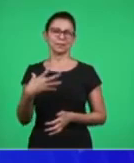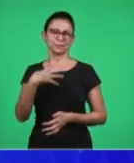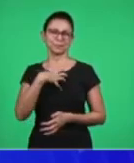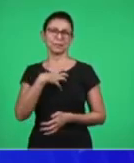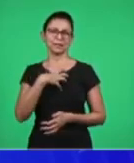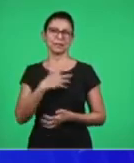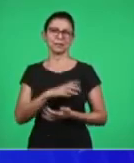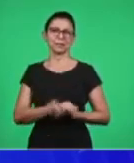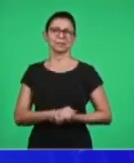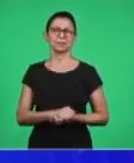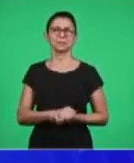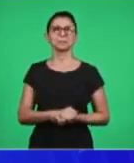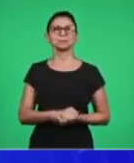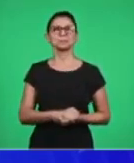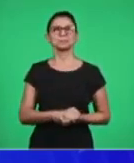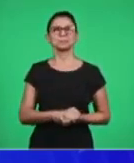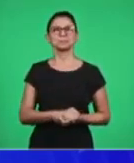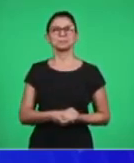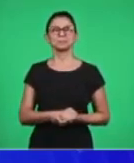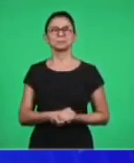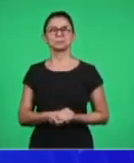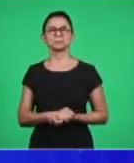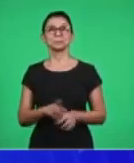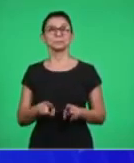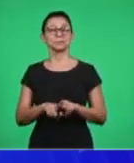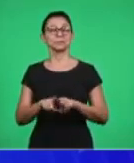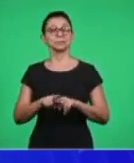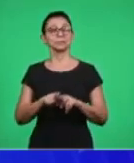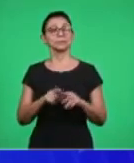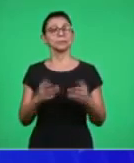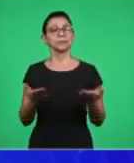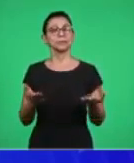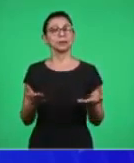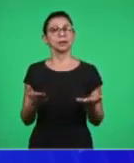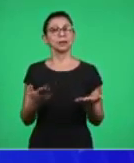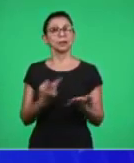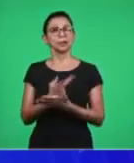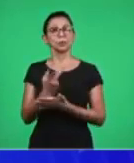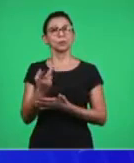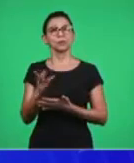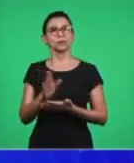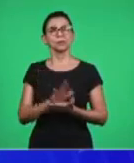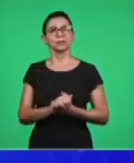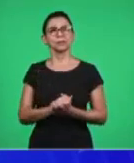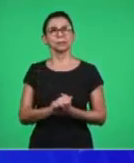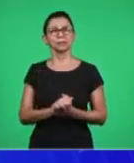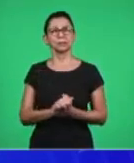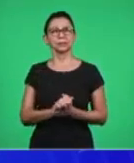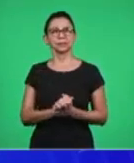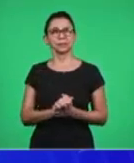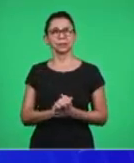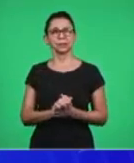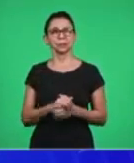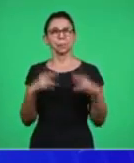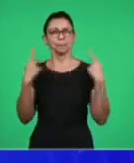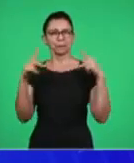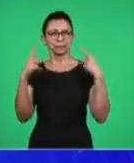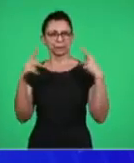on Porto da Mata in the state of Bahia. Another work was done also in the point of preaching